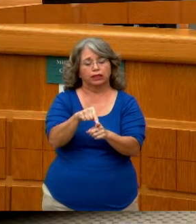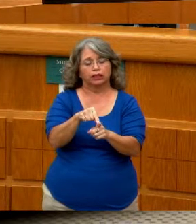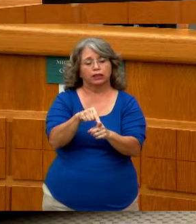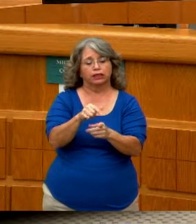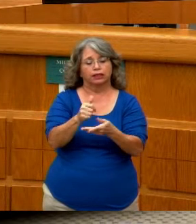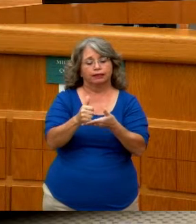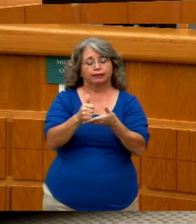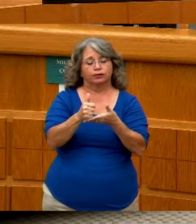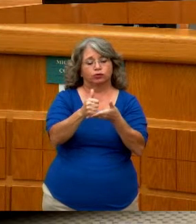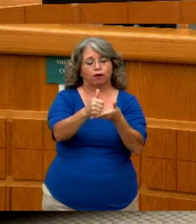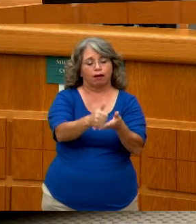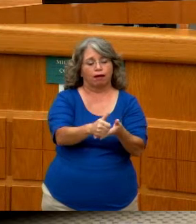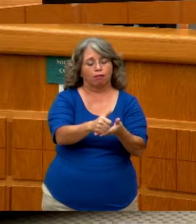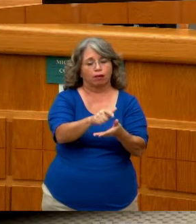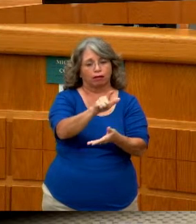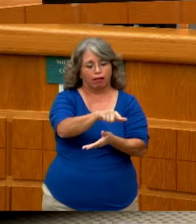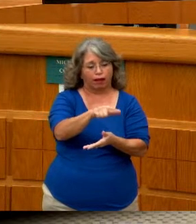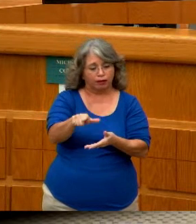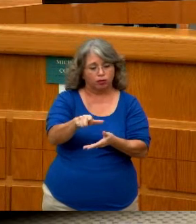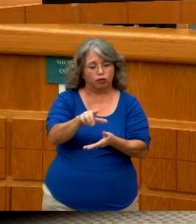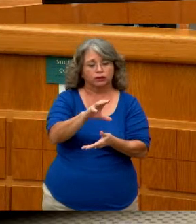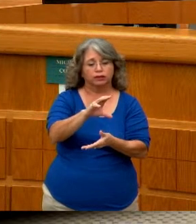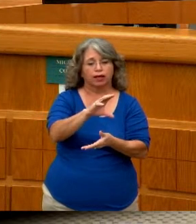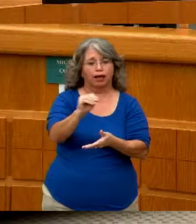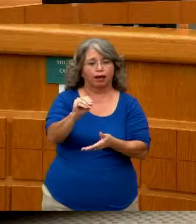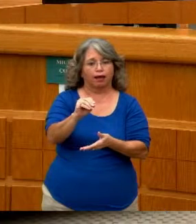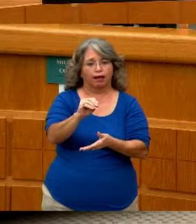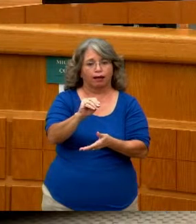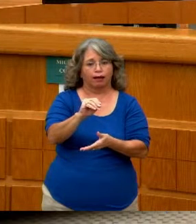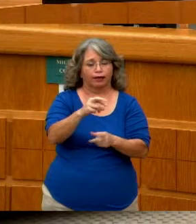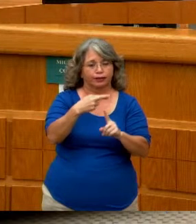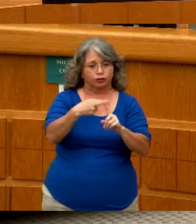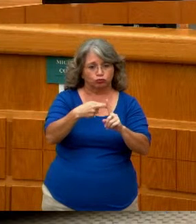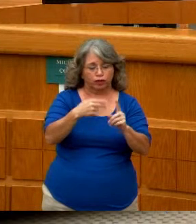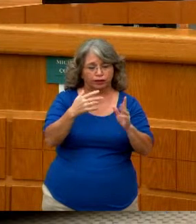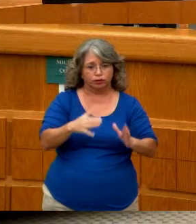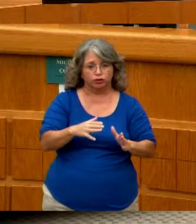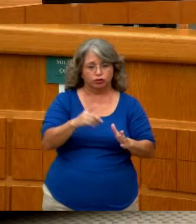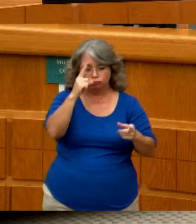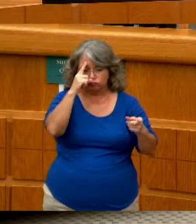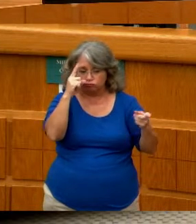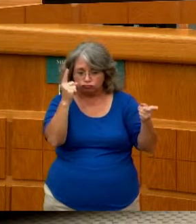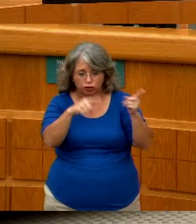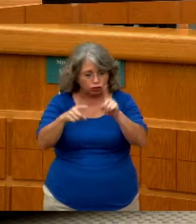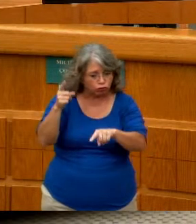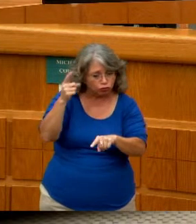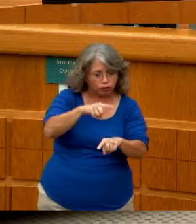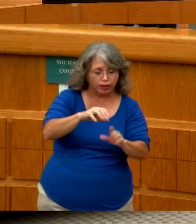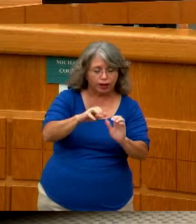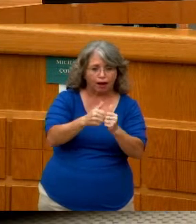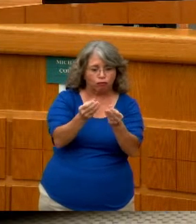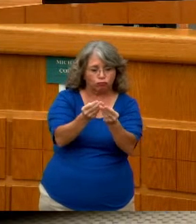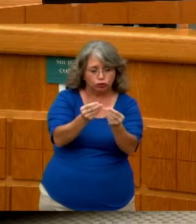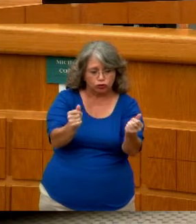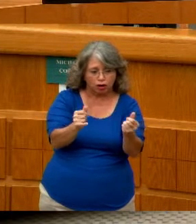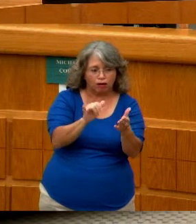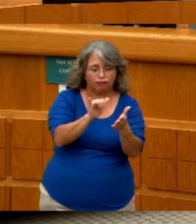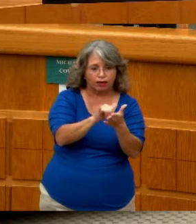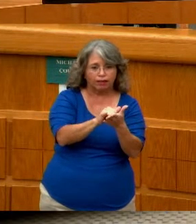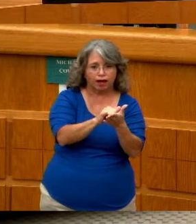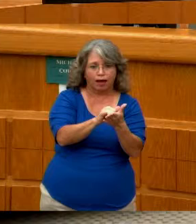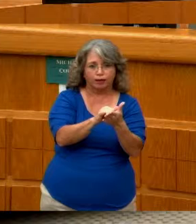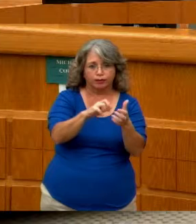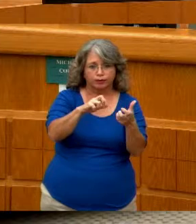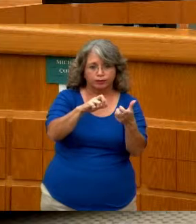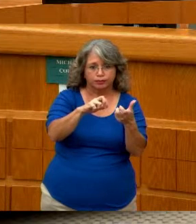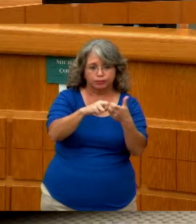of the number of evictions by enabling landlords and tenants to agree upon resolution to non-payment of rent